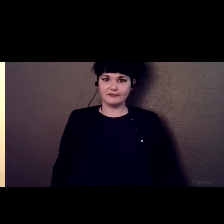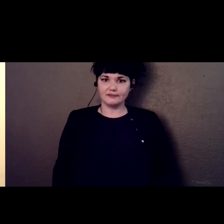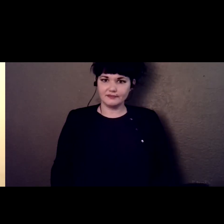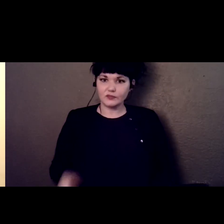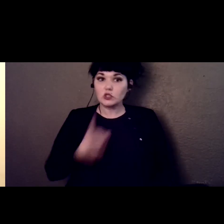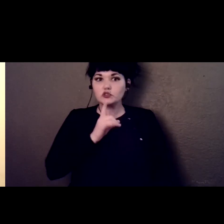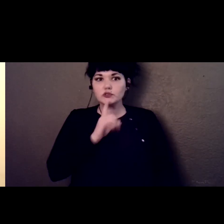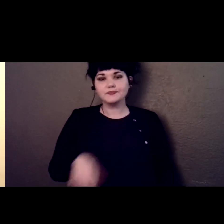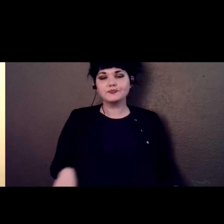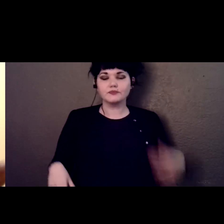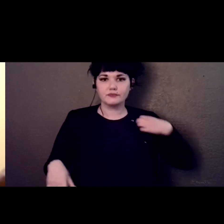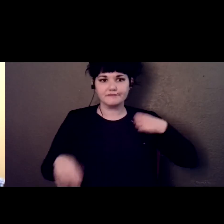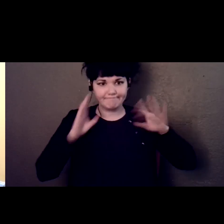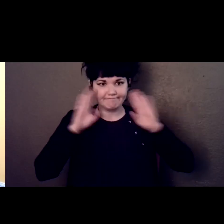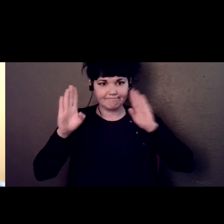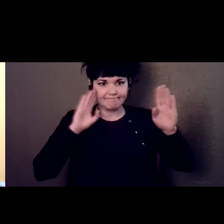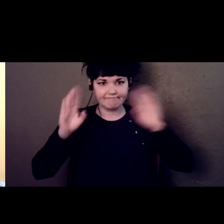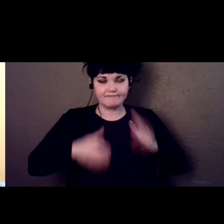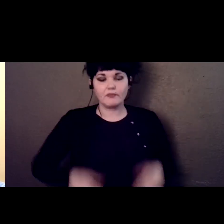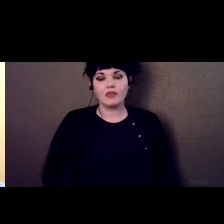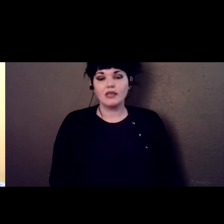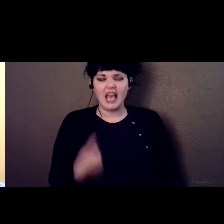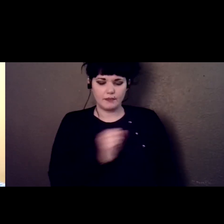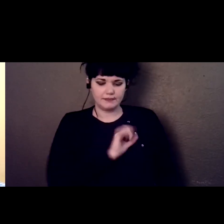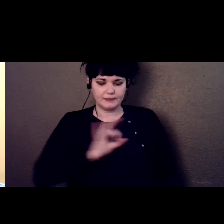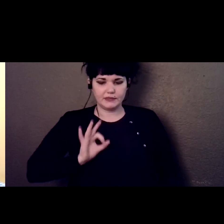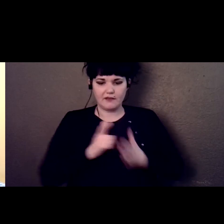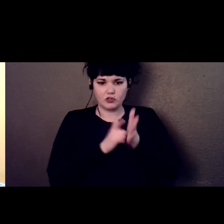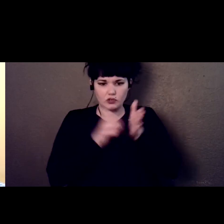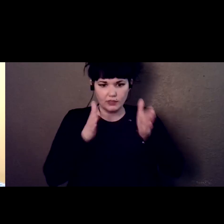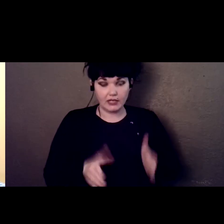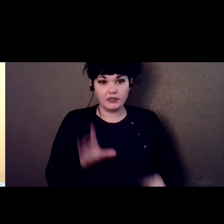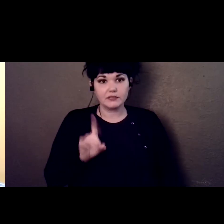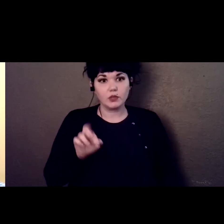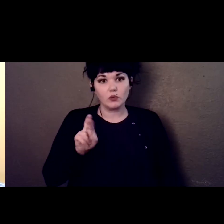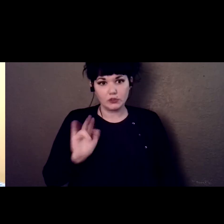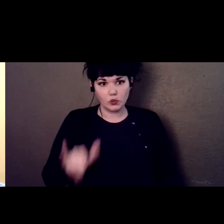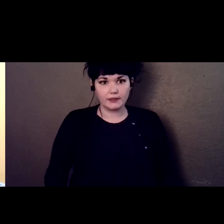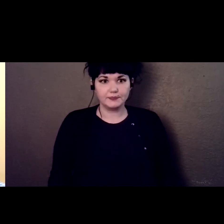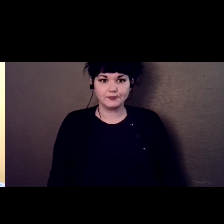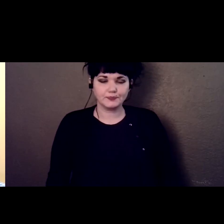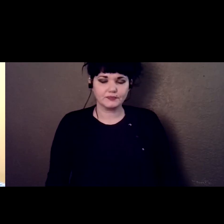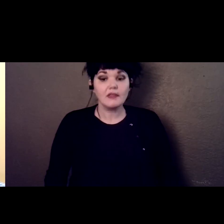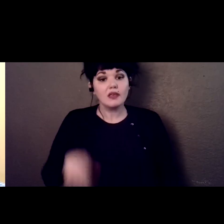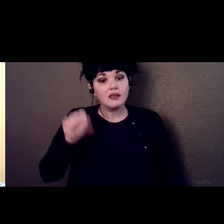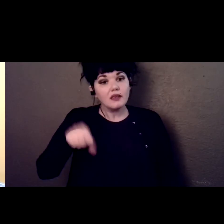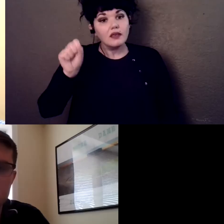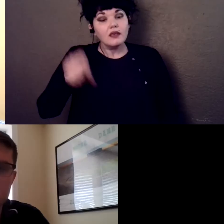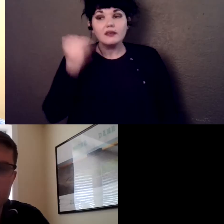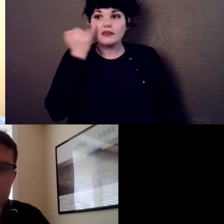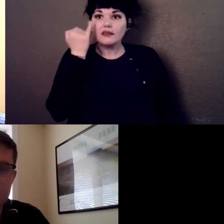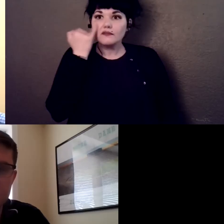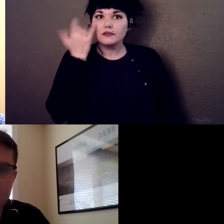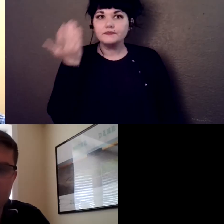Sure. So hi, everybody. I'm one of the staff attorneys here at Disability Rights New York. So yeah, if there's something that